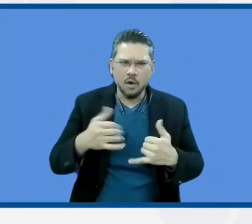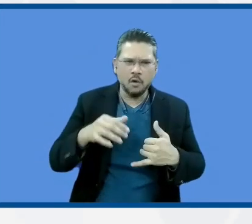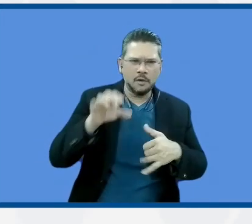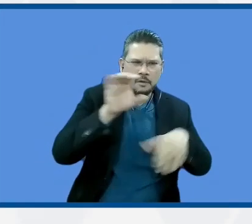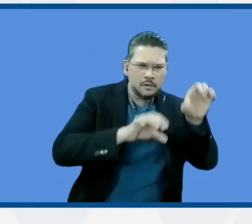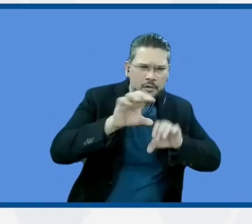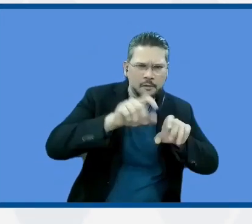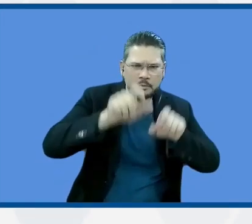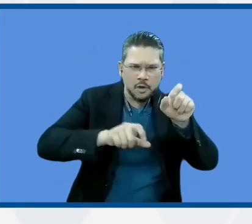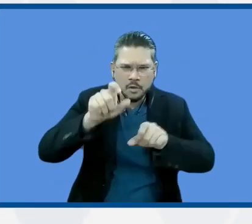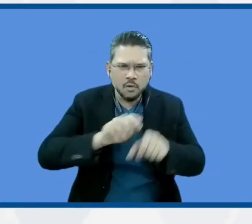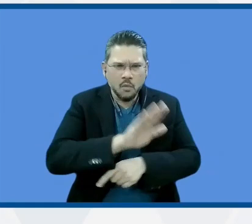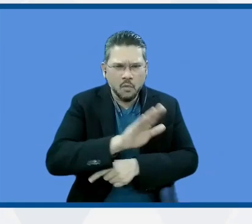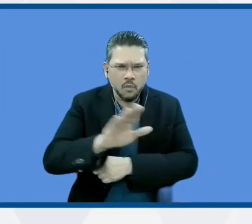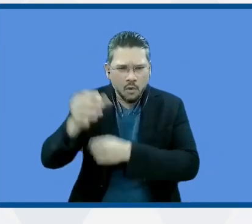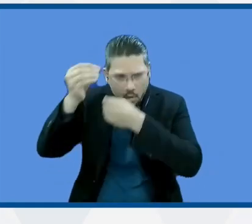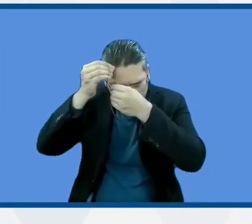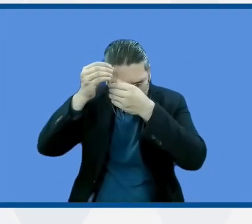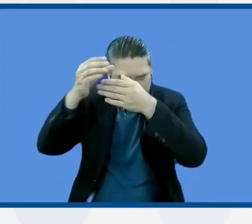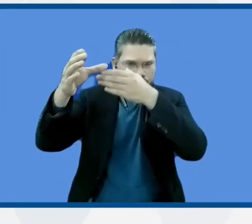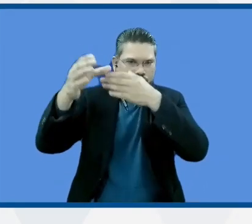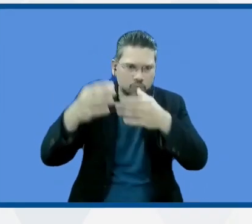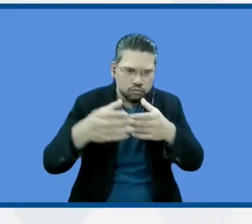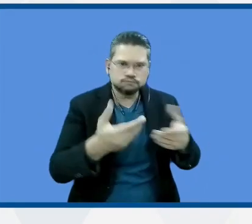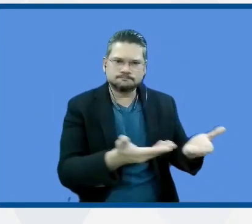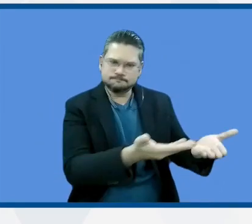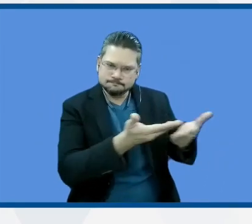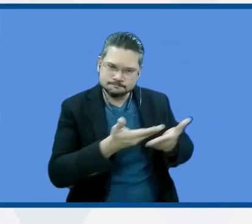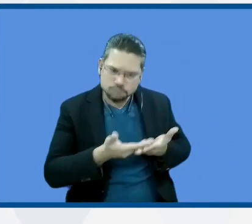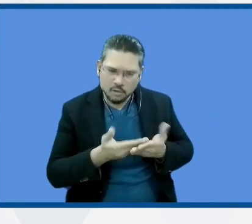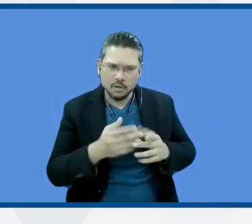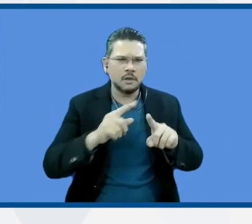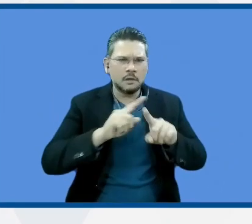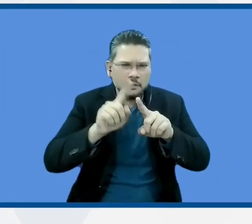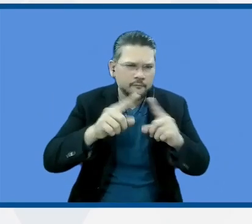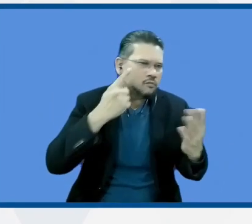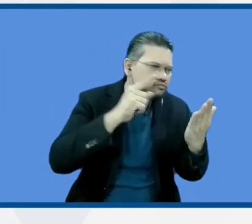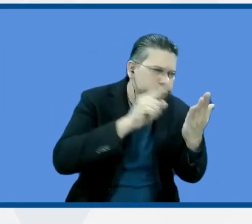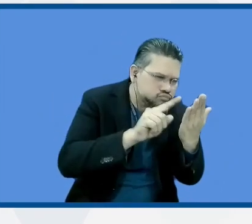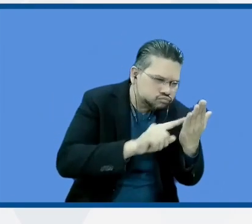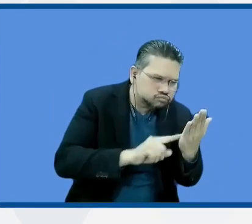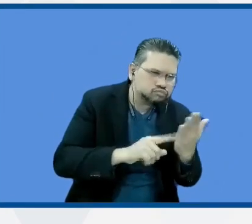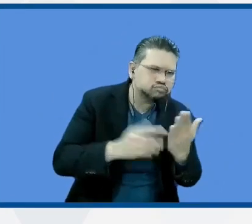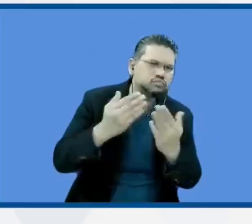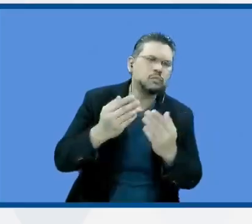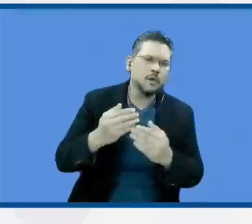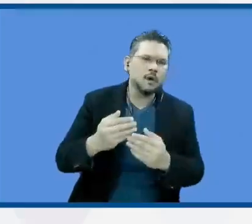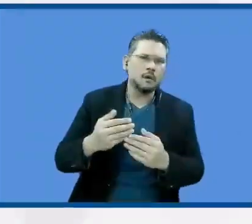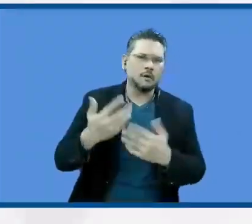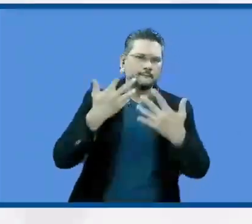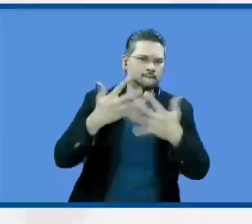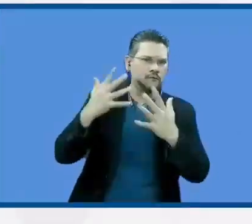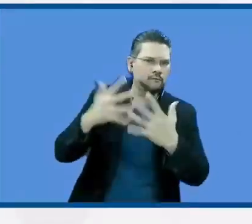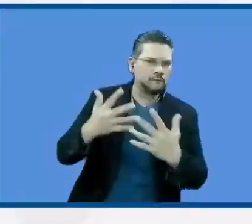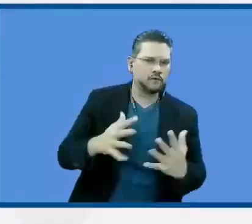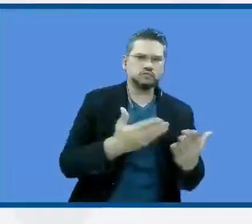development that's based on evidence. The regional report on disaster risk assessment